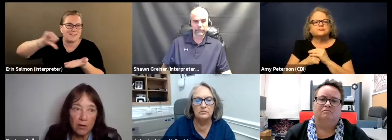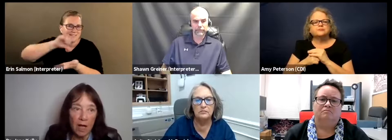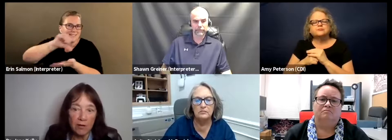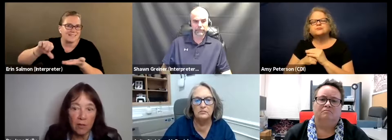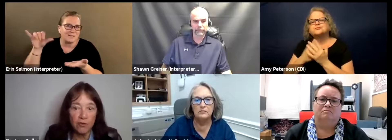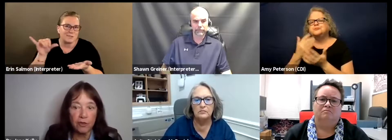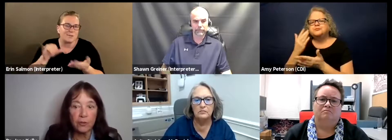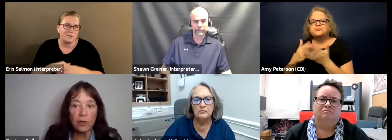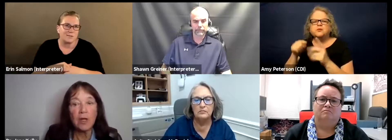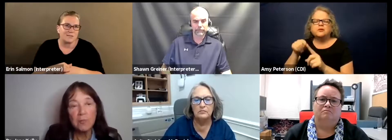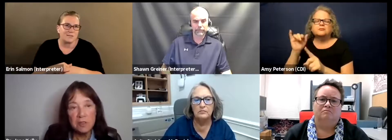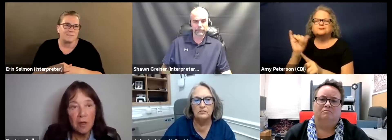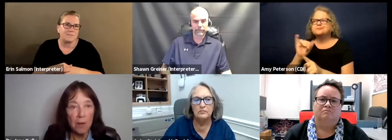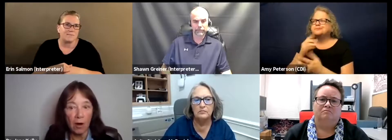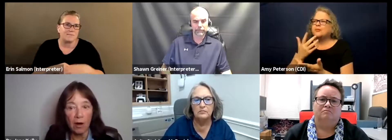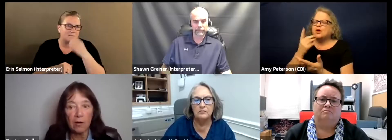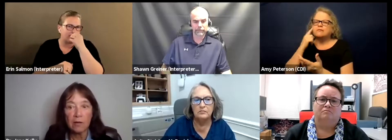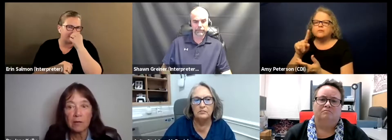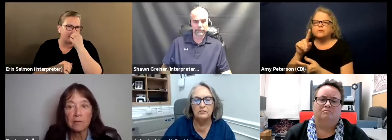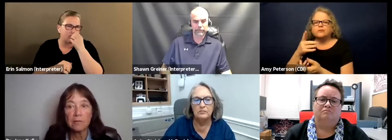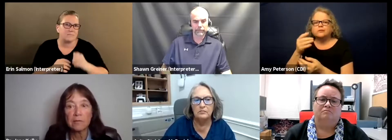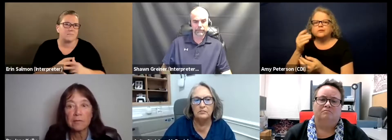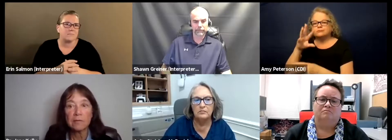people are not allergic to it, but some are.